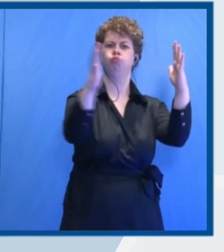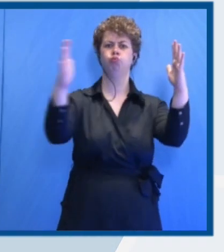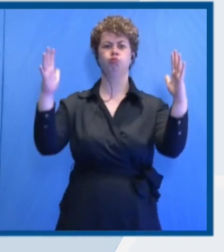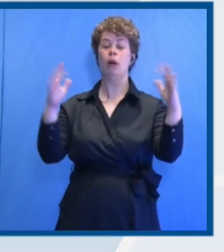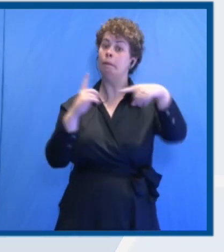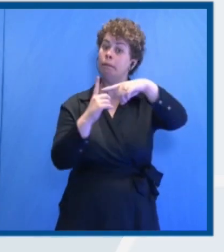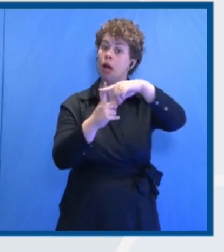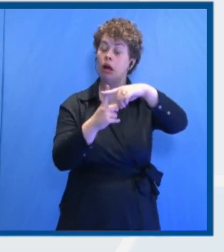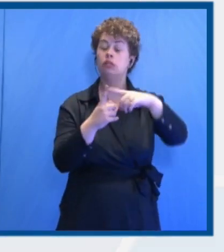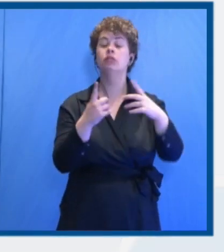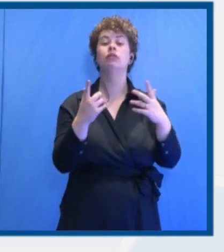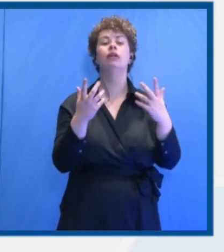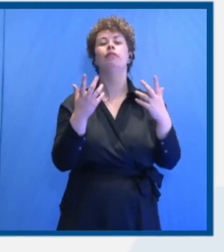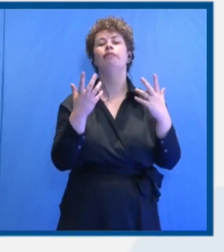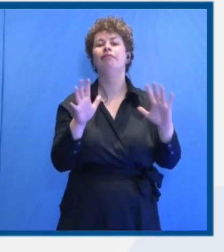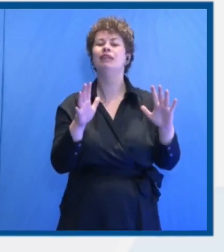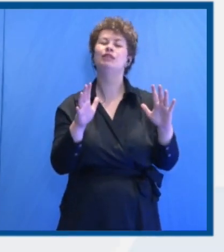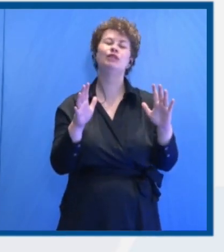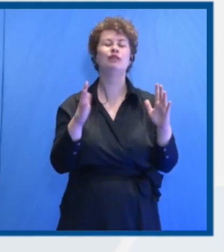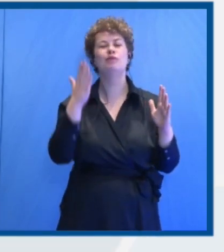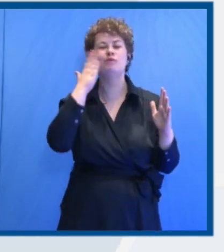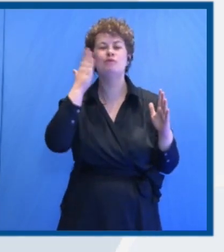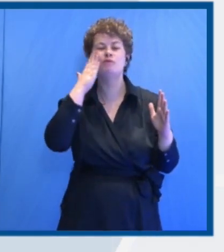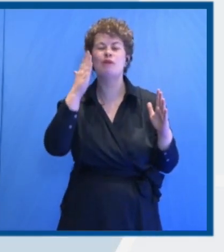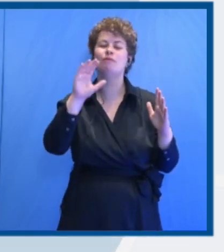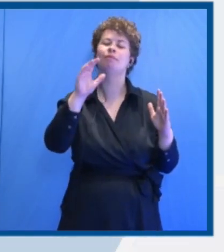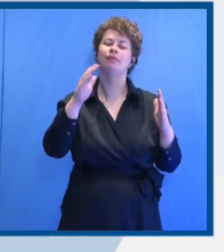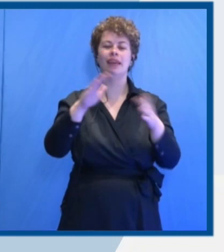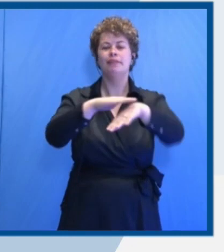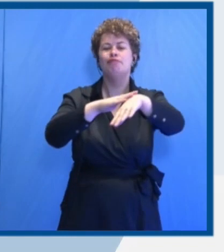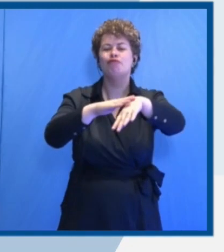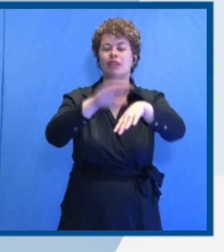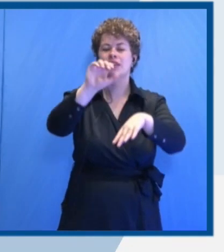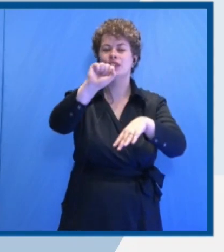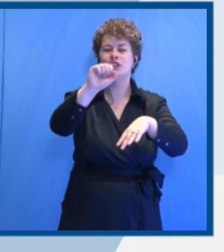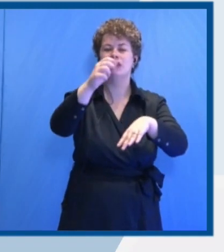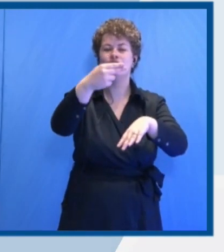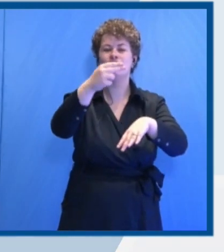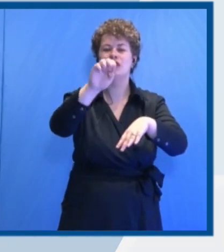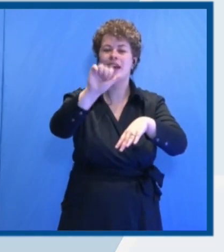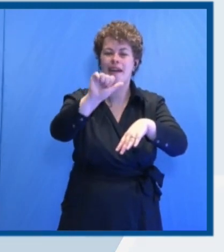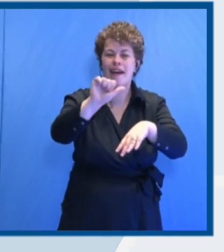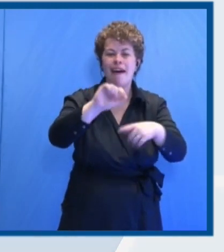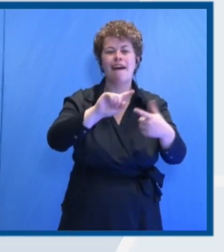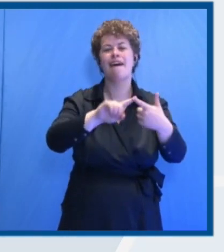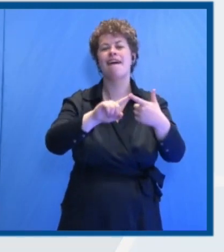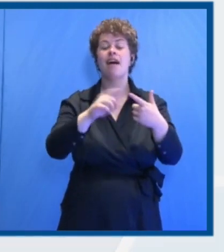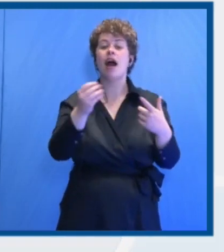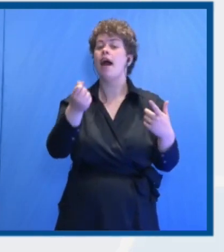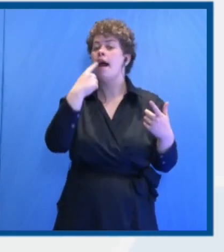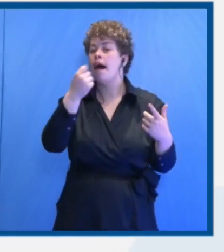tree products like shea butter trees, like cashew, like tamarindos, like